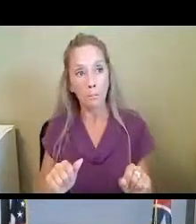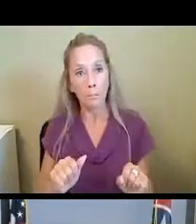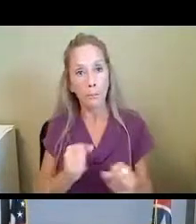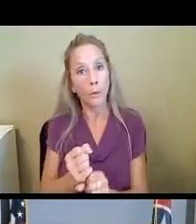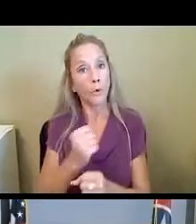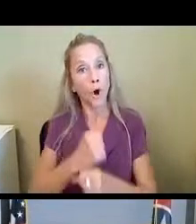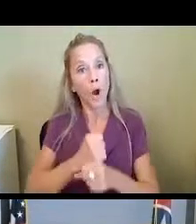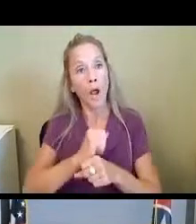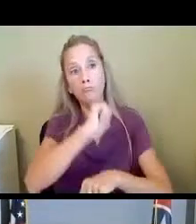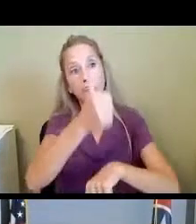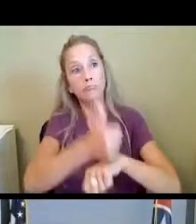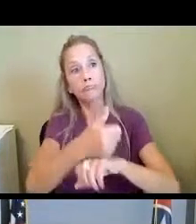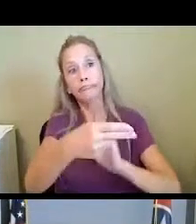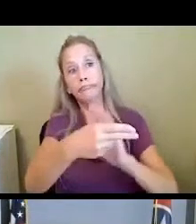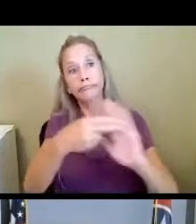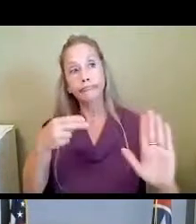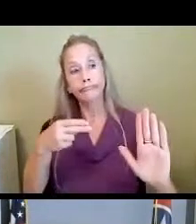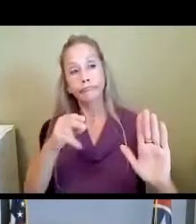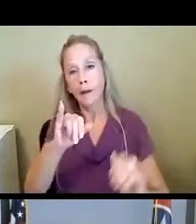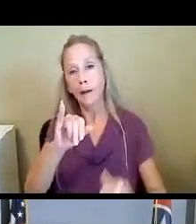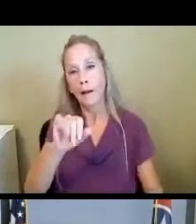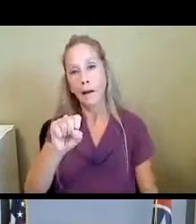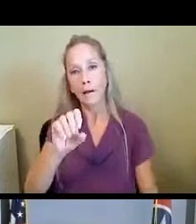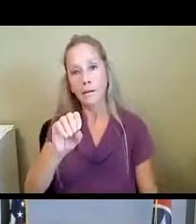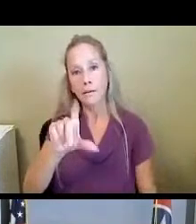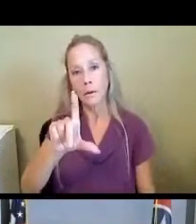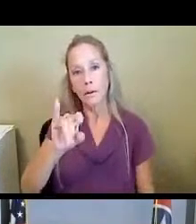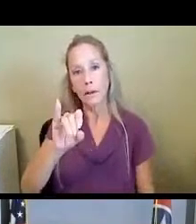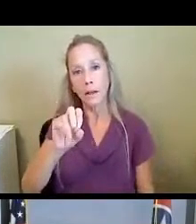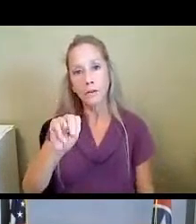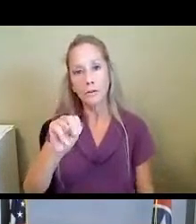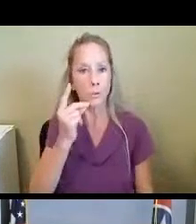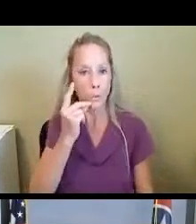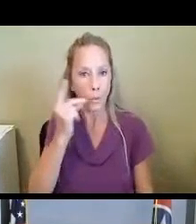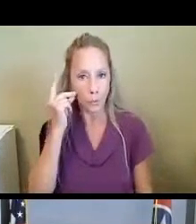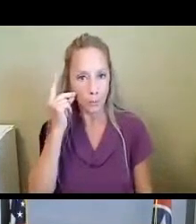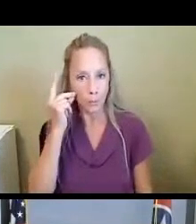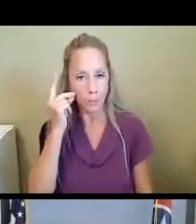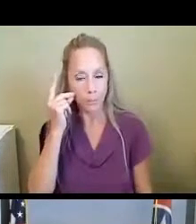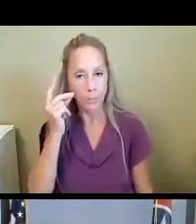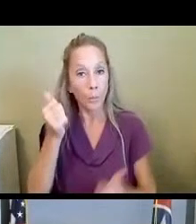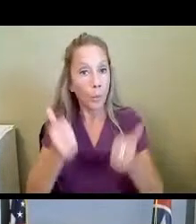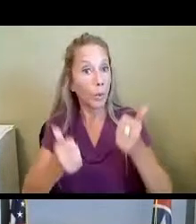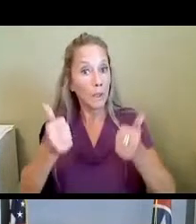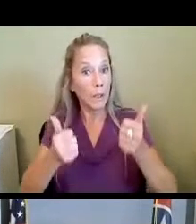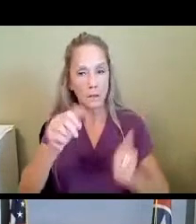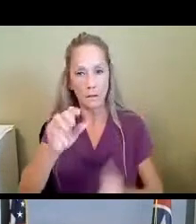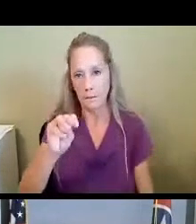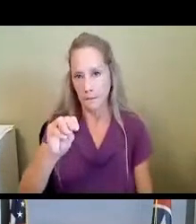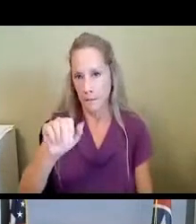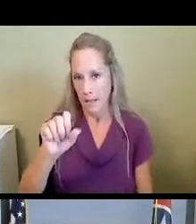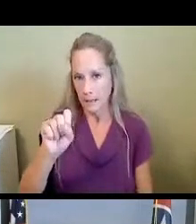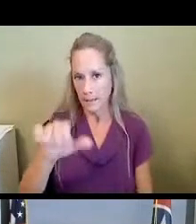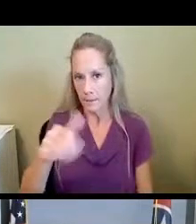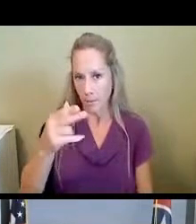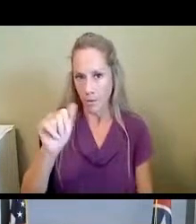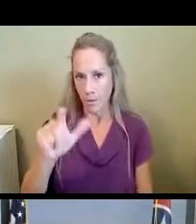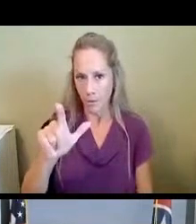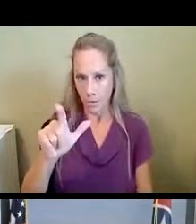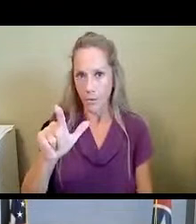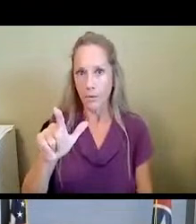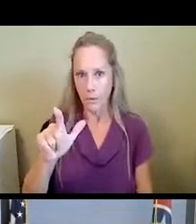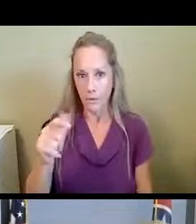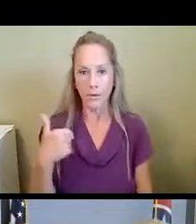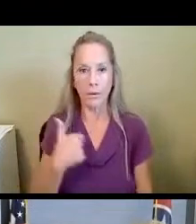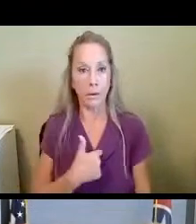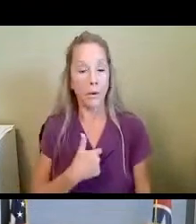So we emptied out Massey Hall. The last of them left today. And that's the first time we tested